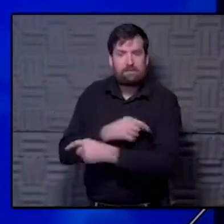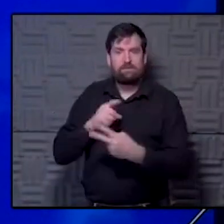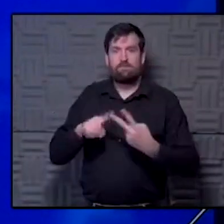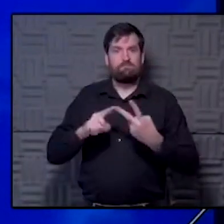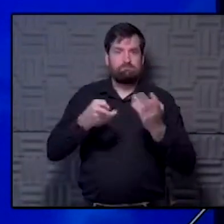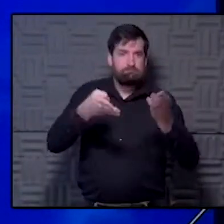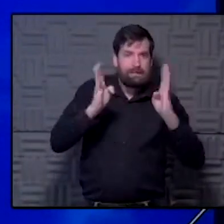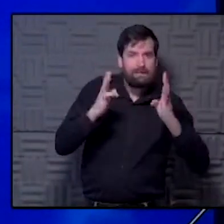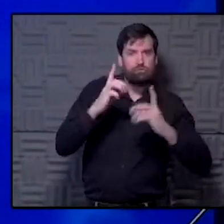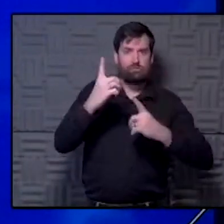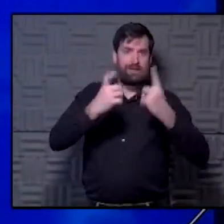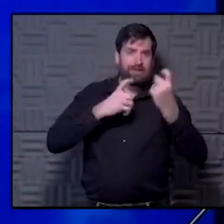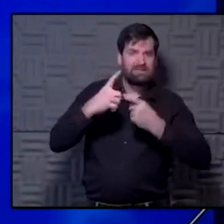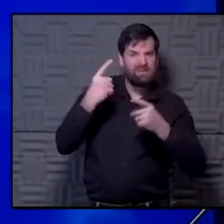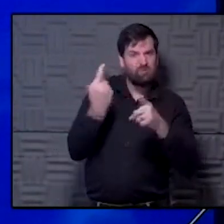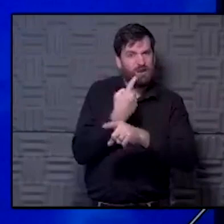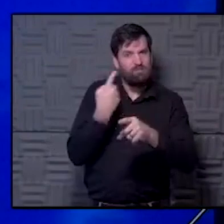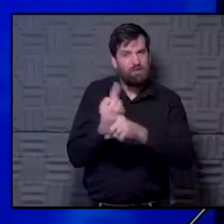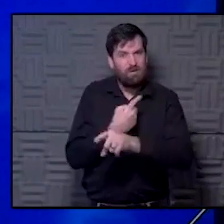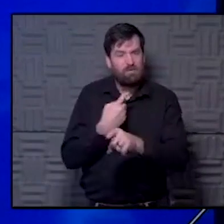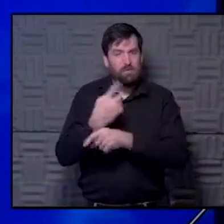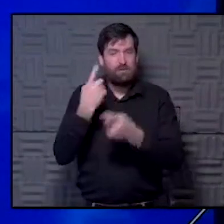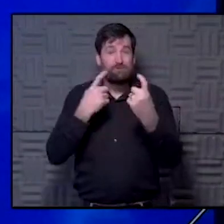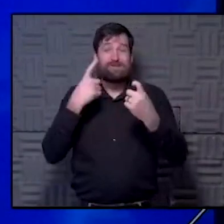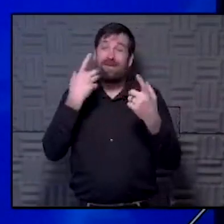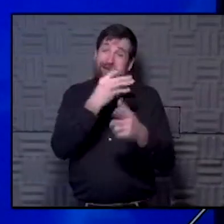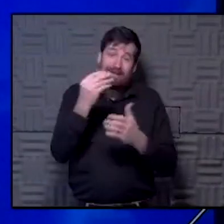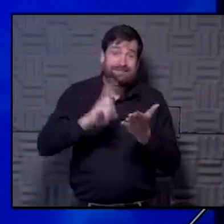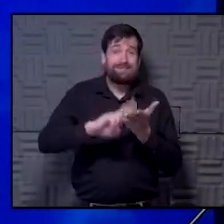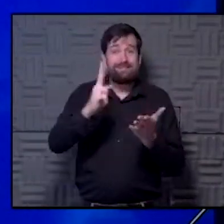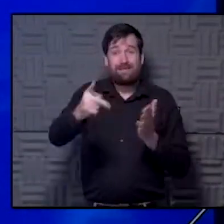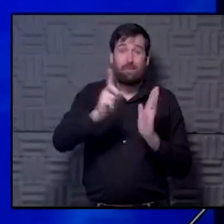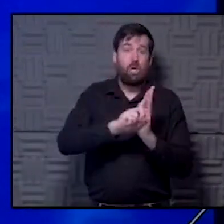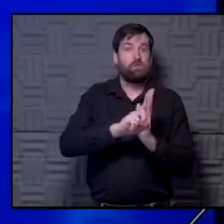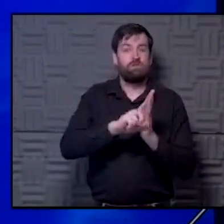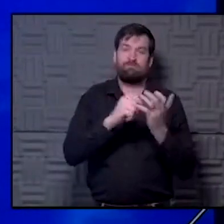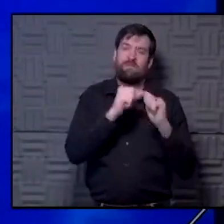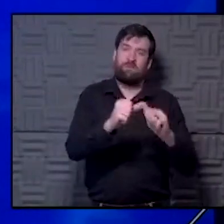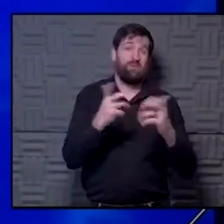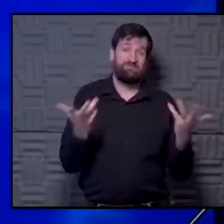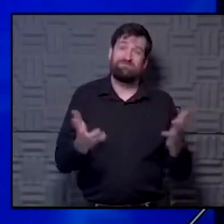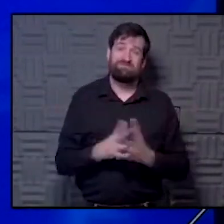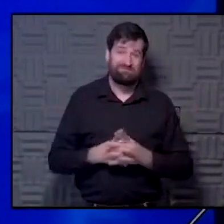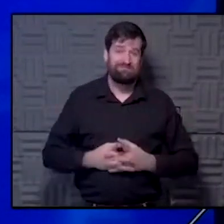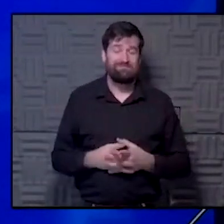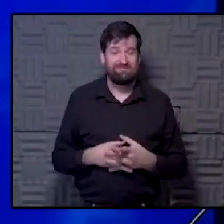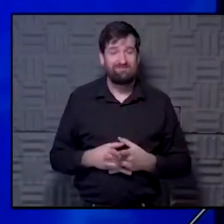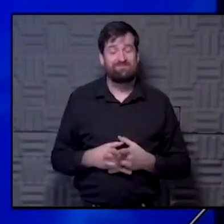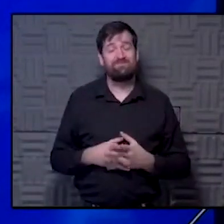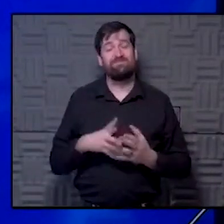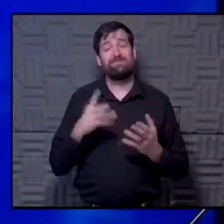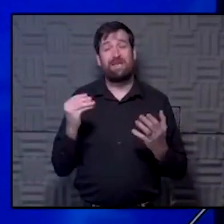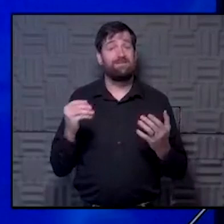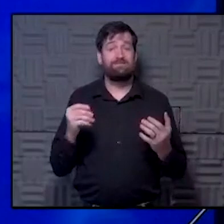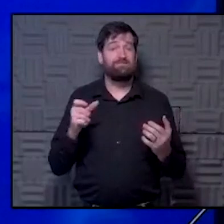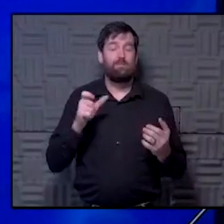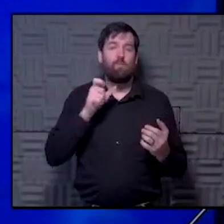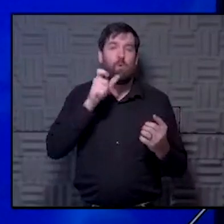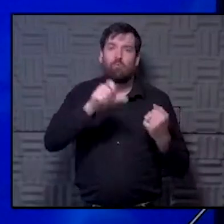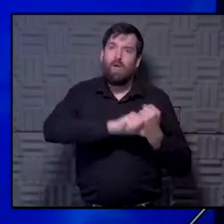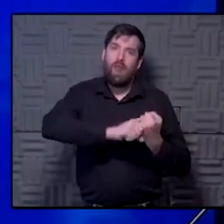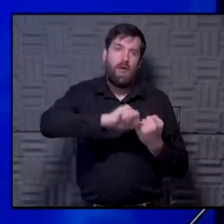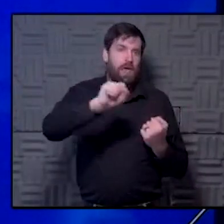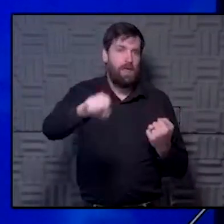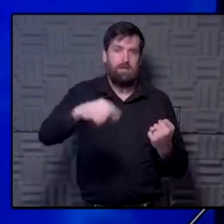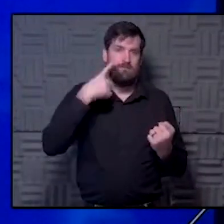paying attention. You're asking the right questions, and you're signing up for every alert possible. And so I would tell you, keep doing what you're doing, and it won't be too much longer